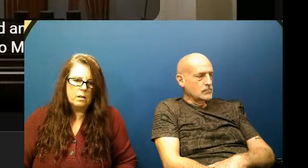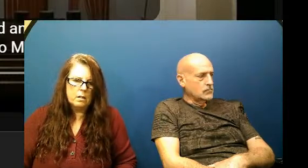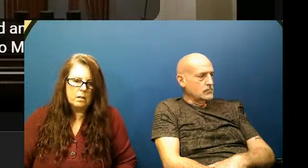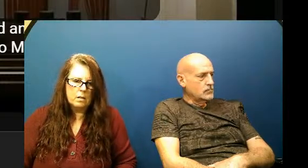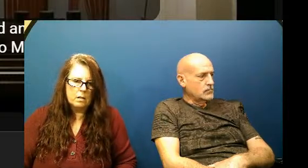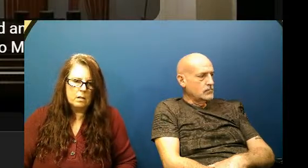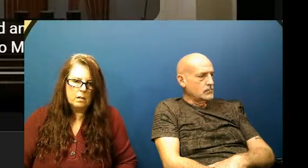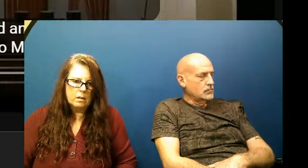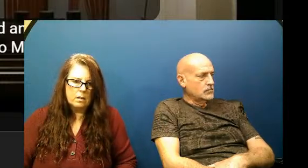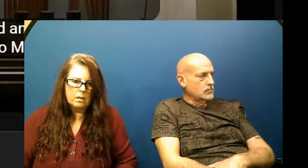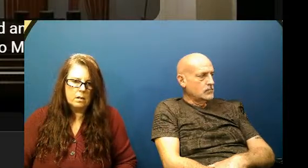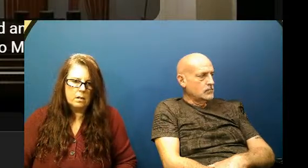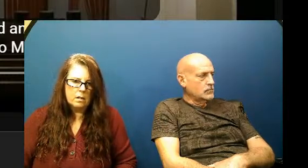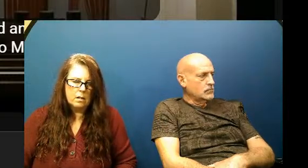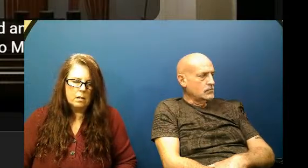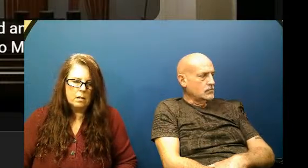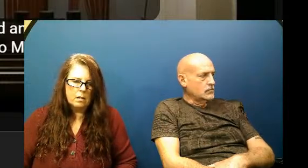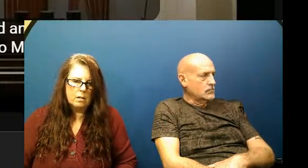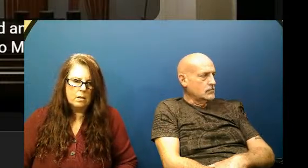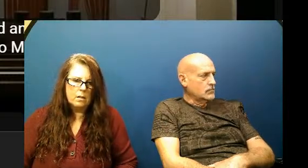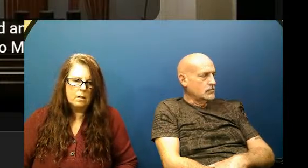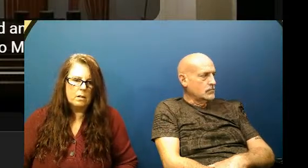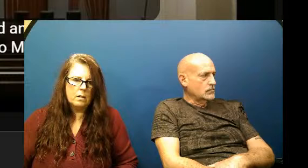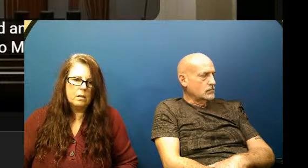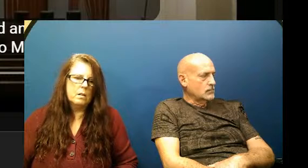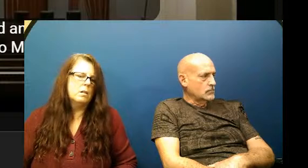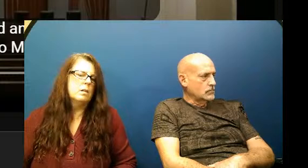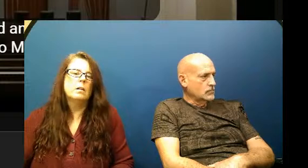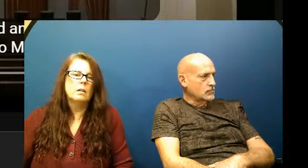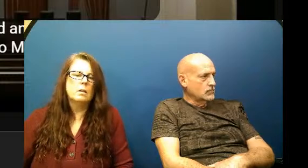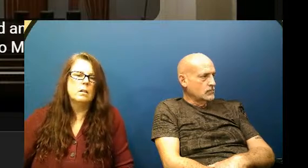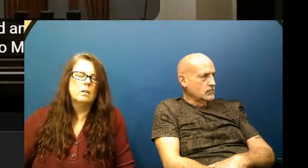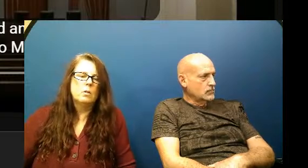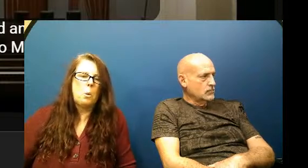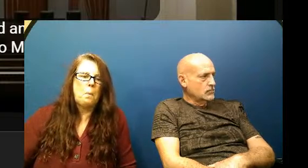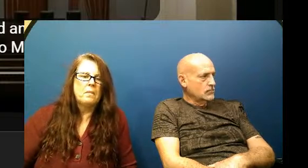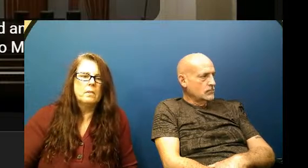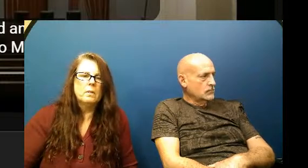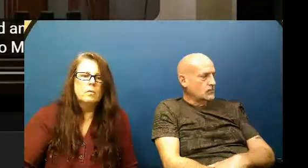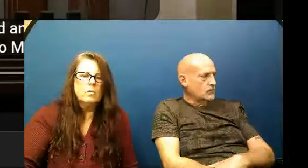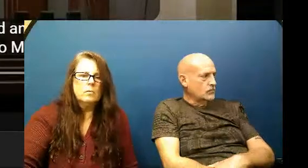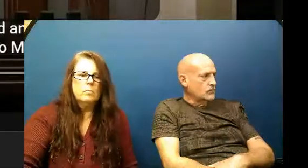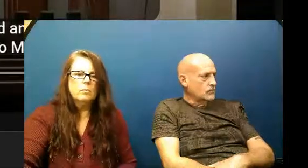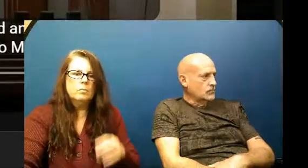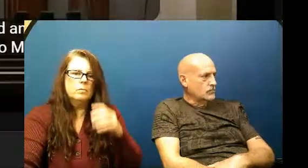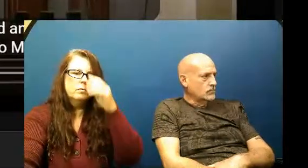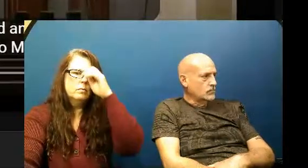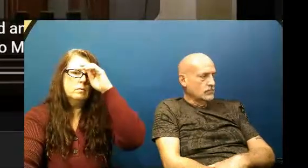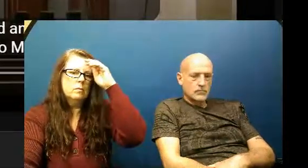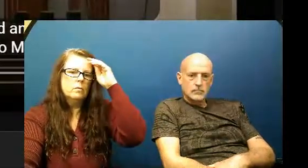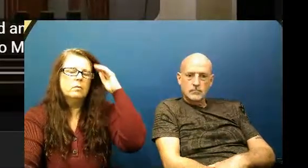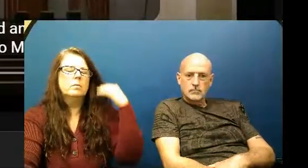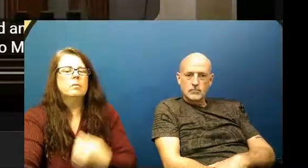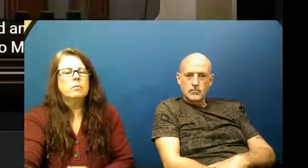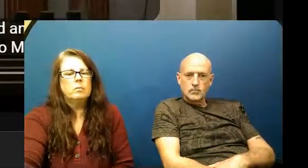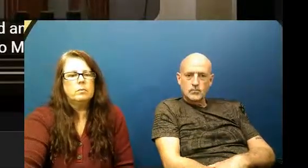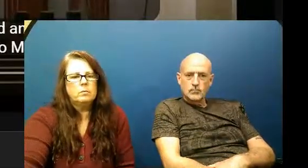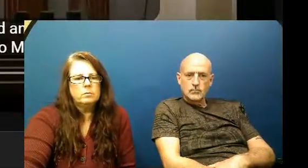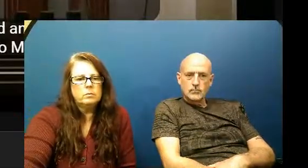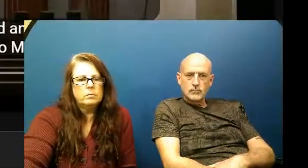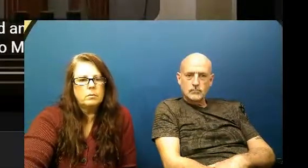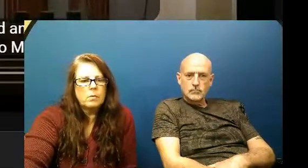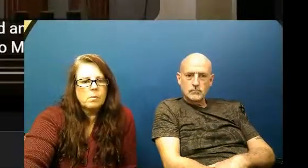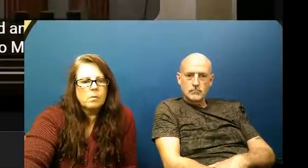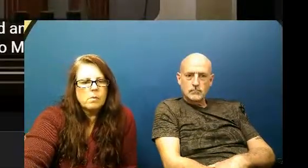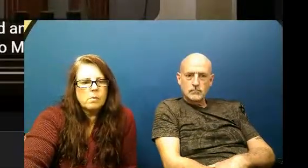government employees, the breach of Equifax to get sensitive financial data, Anthem to get sensitive healthcare data. We know that the PRC has